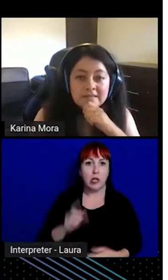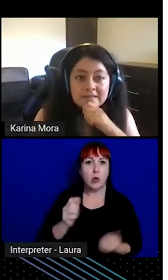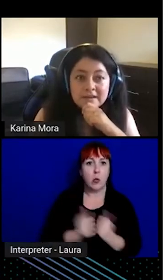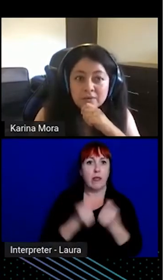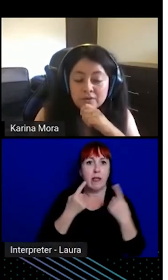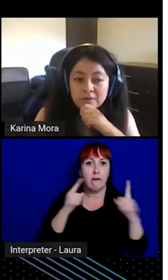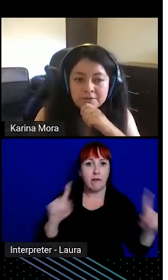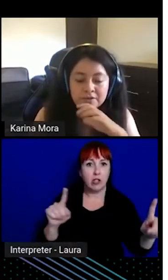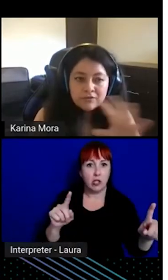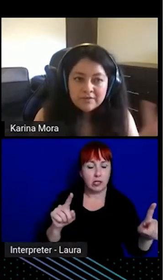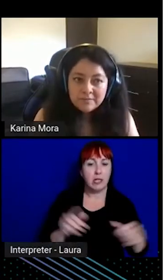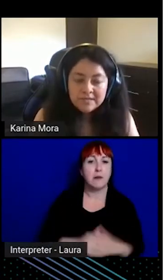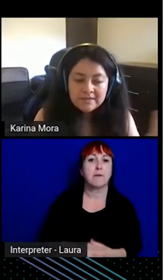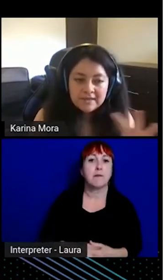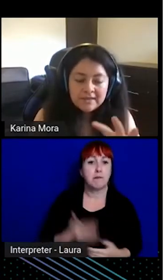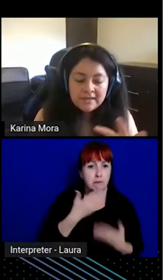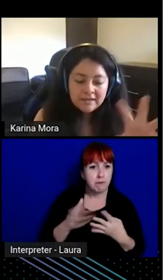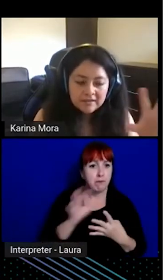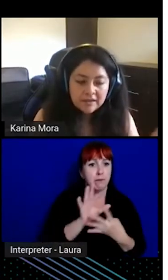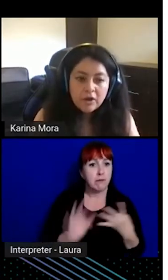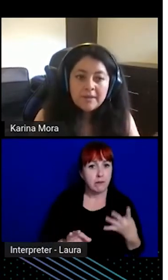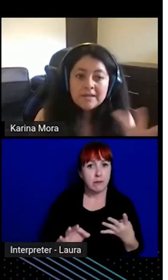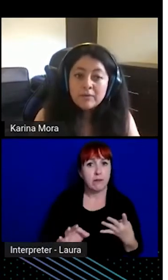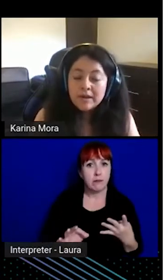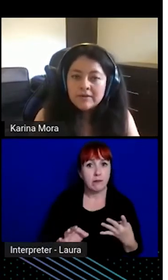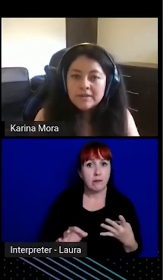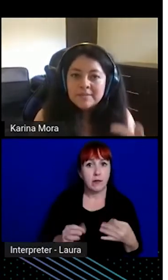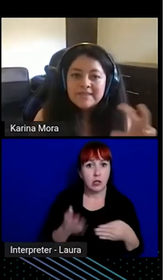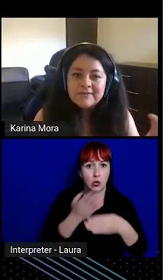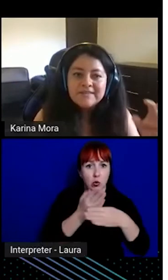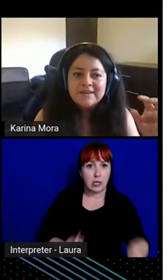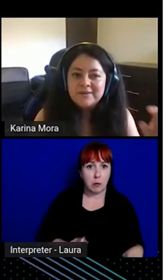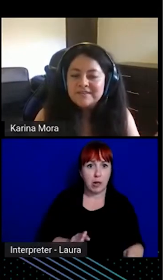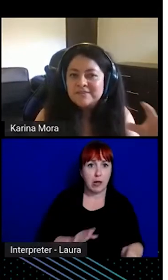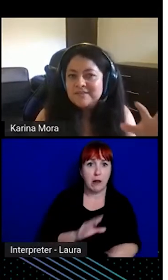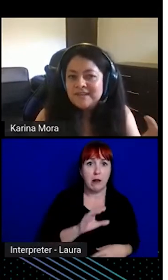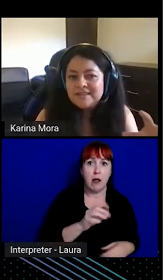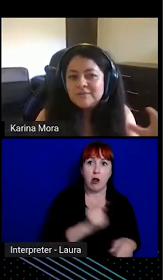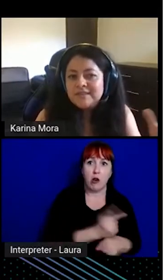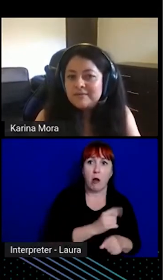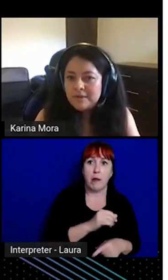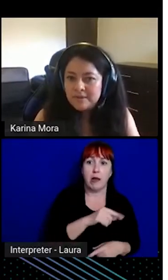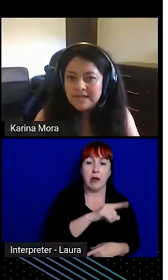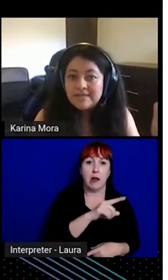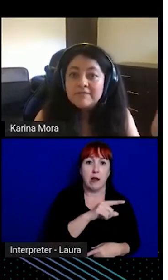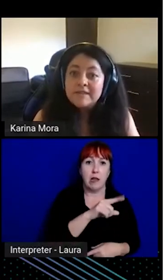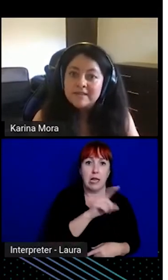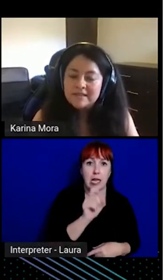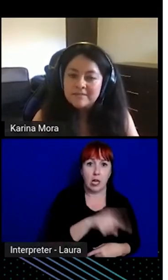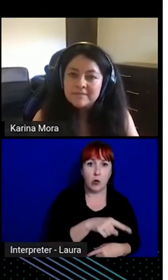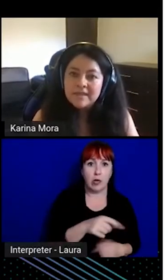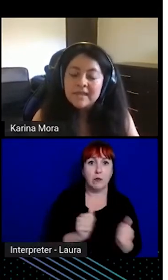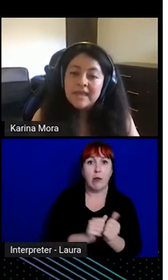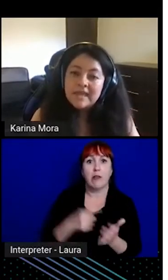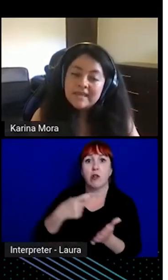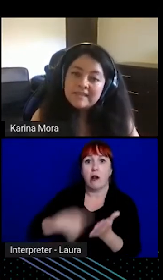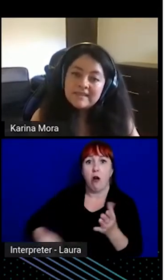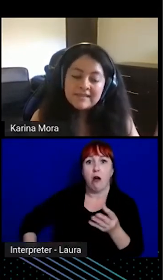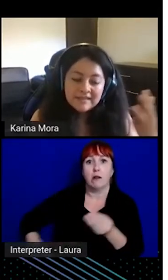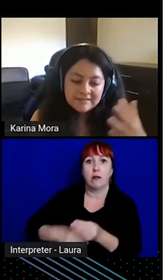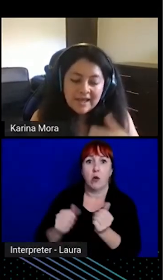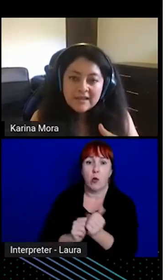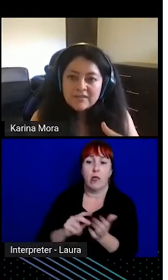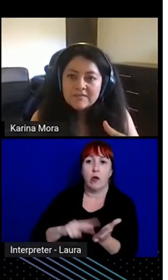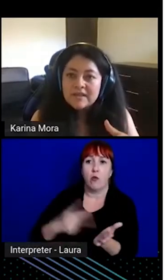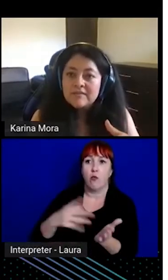and this is a good option to split the command and query, but there is a cost associated with the replica, definitely. In